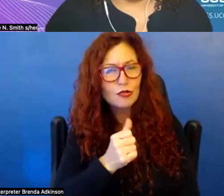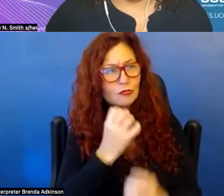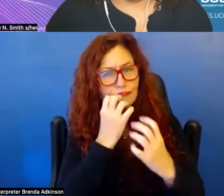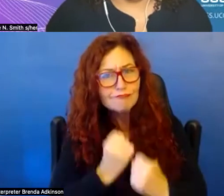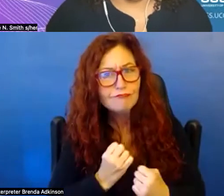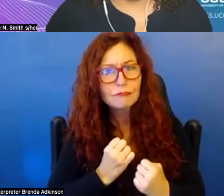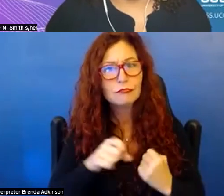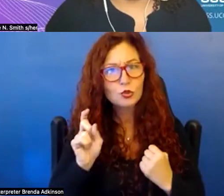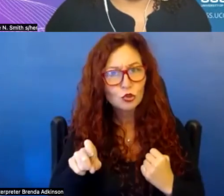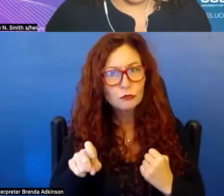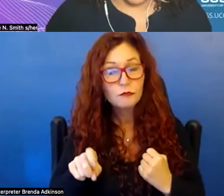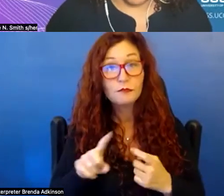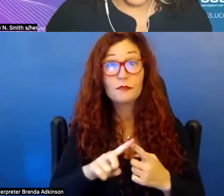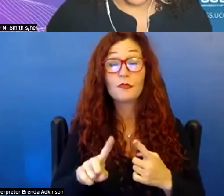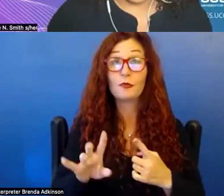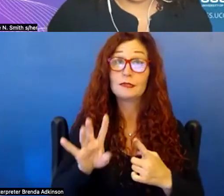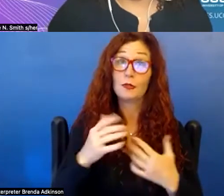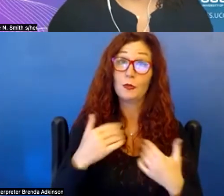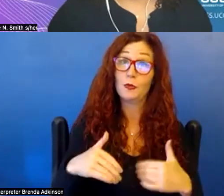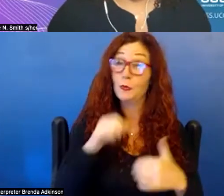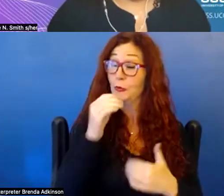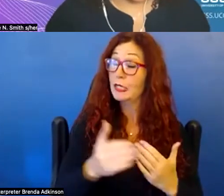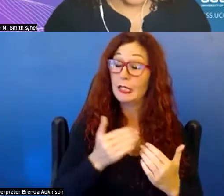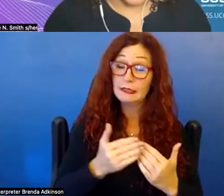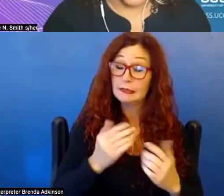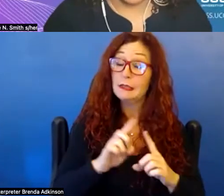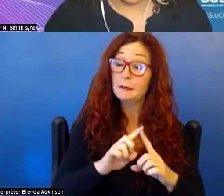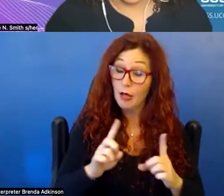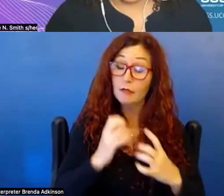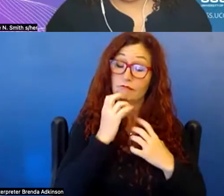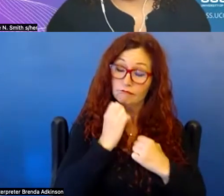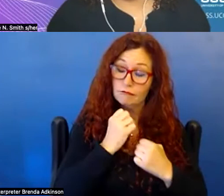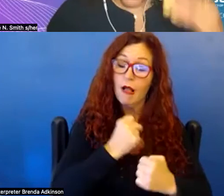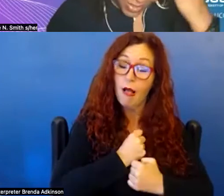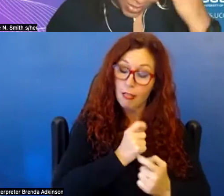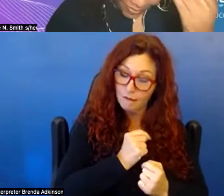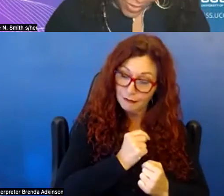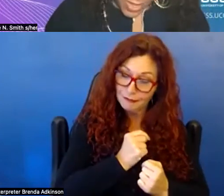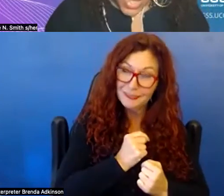a huge labor of love while working full time. Y'all writers